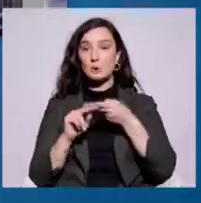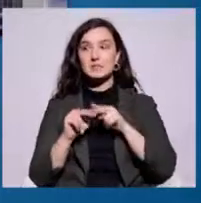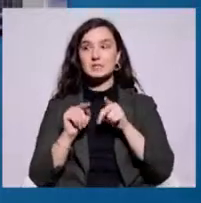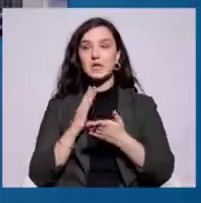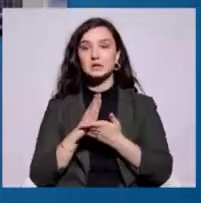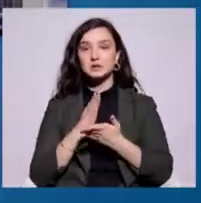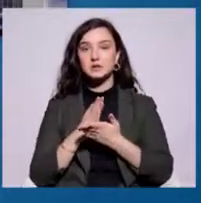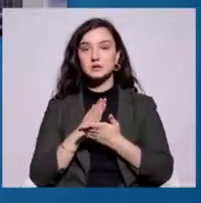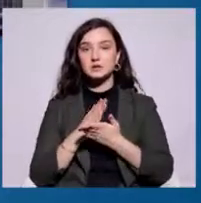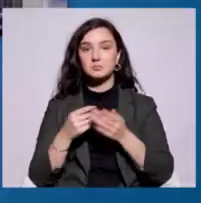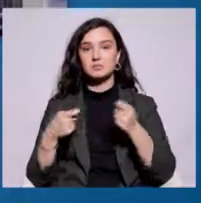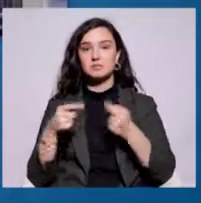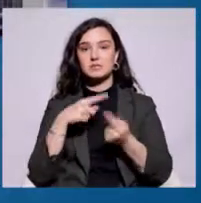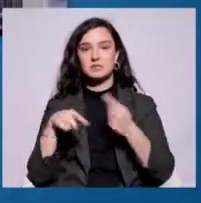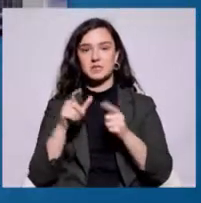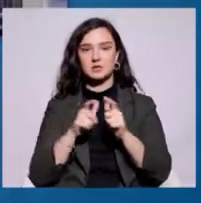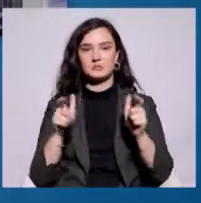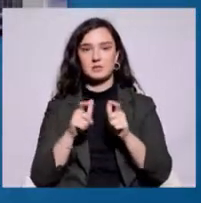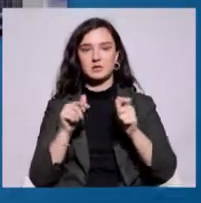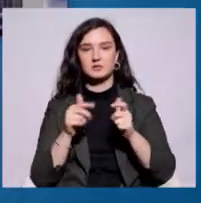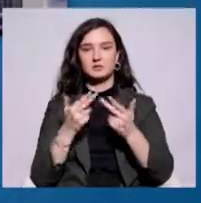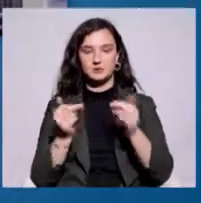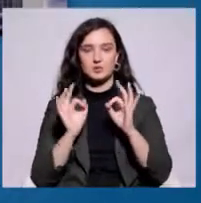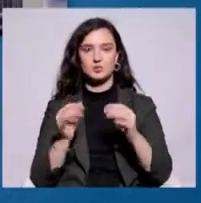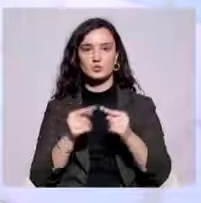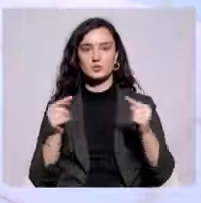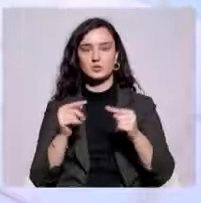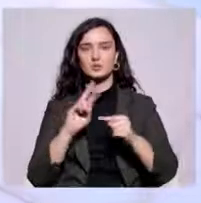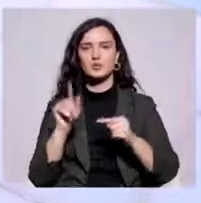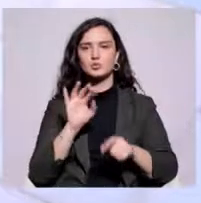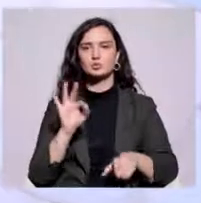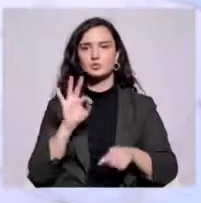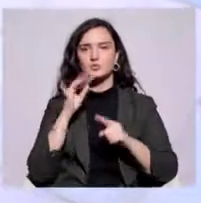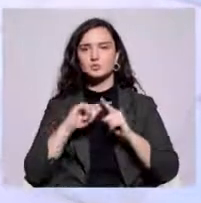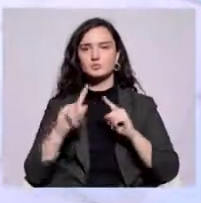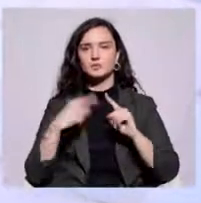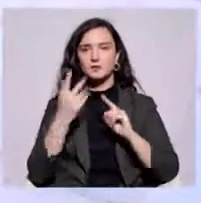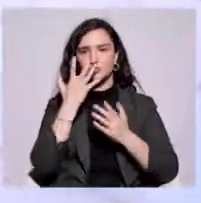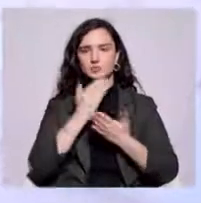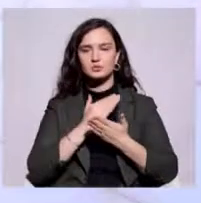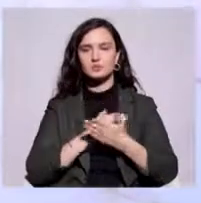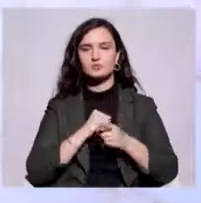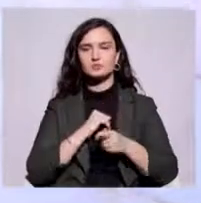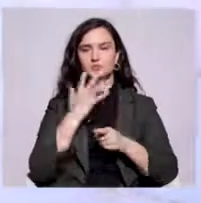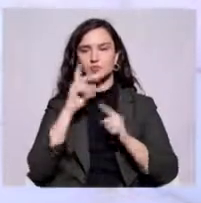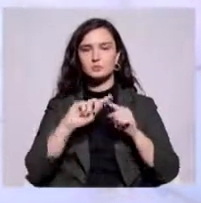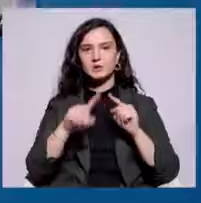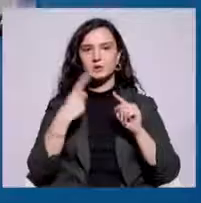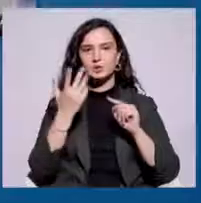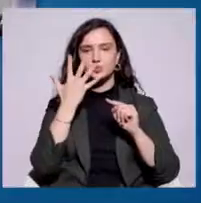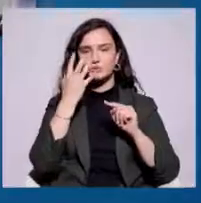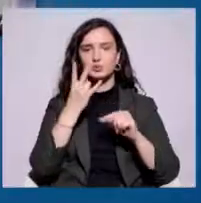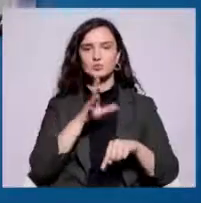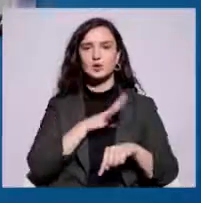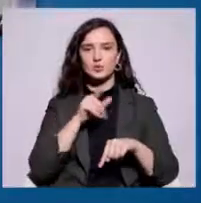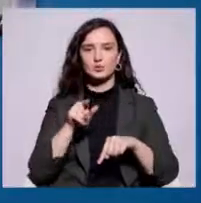it is a business card. Exactly. And what about the next picture, Zach? The next picture should